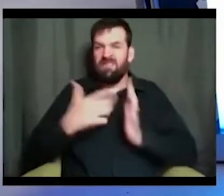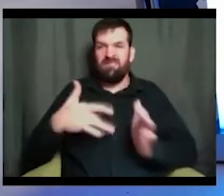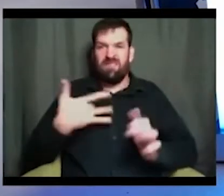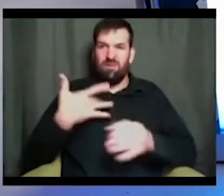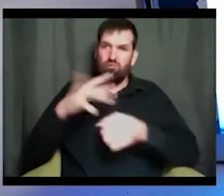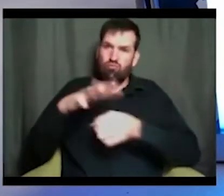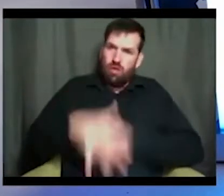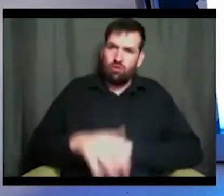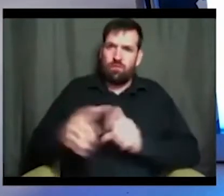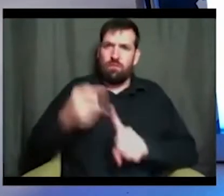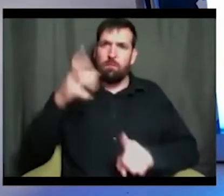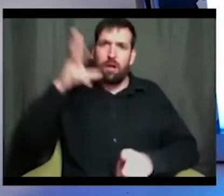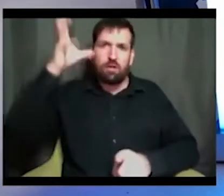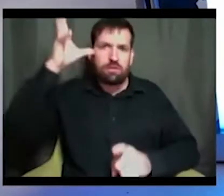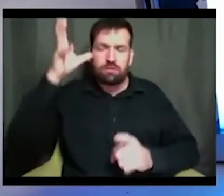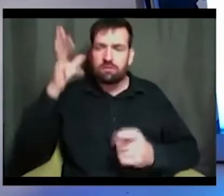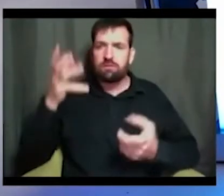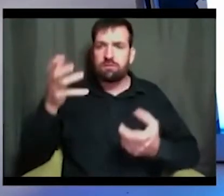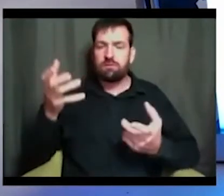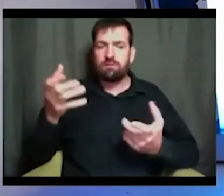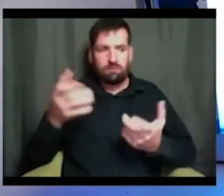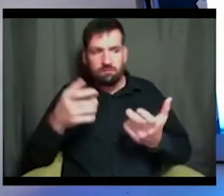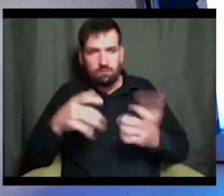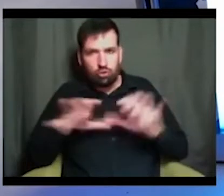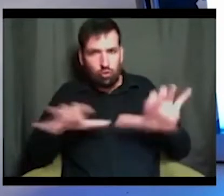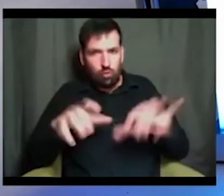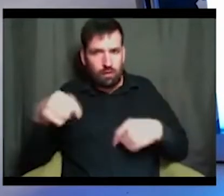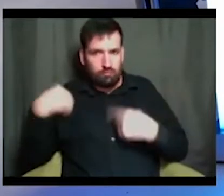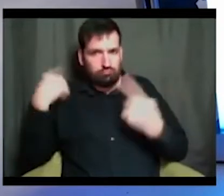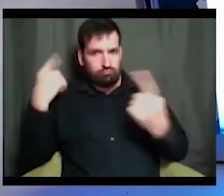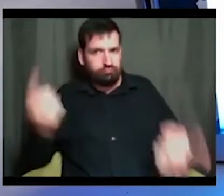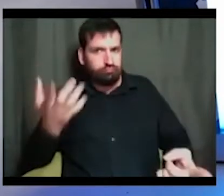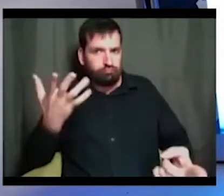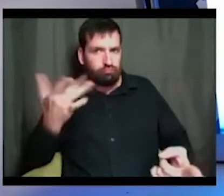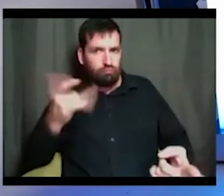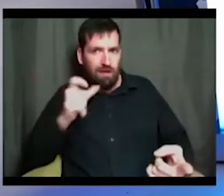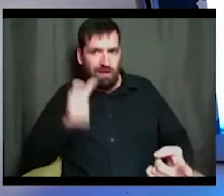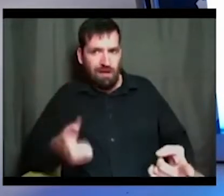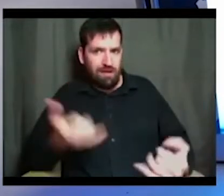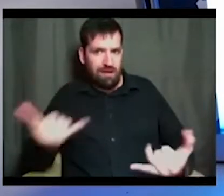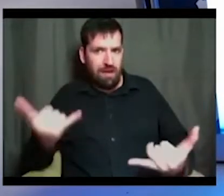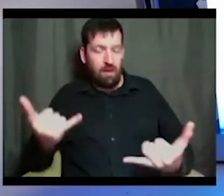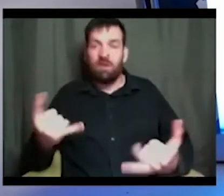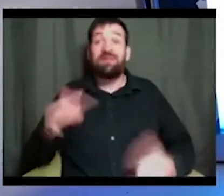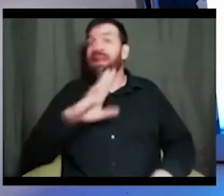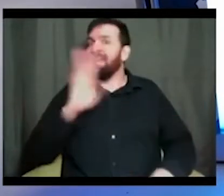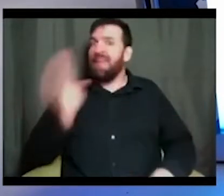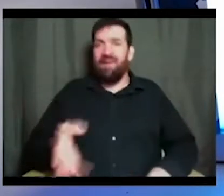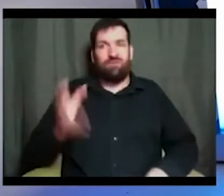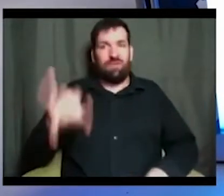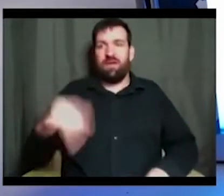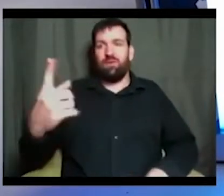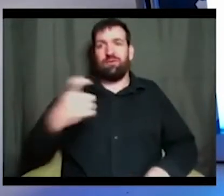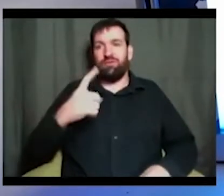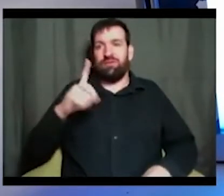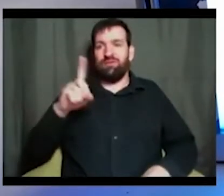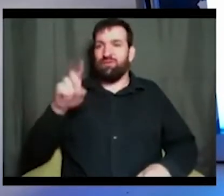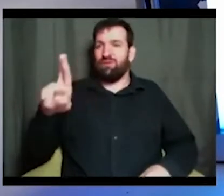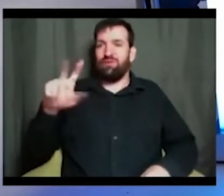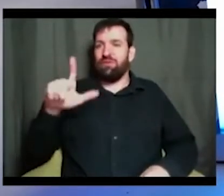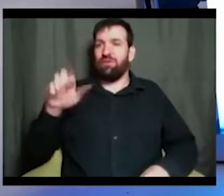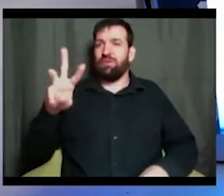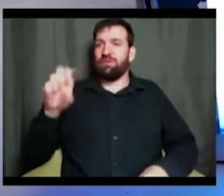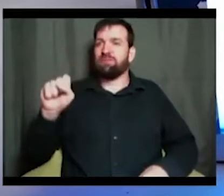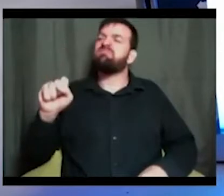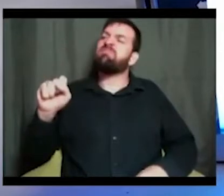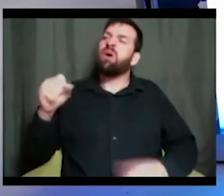say, well, you were doing that all along, so why are we not listening now? I'm sure you never get this question, Dr. Lewis. Maybe once, or I think I've responded